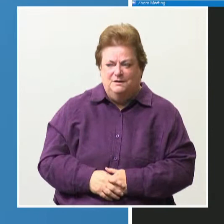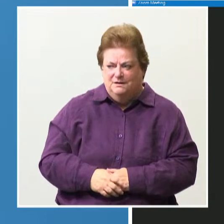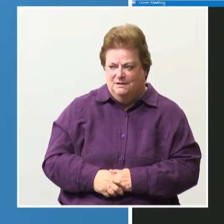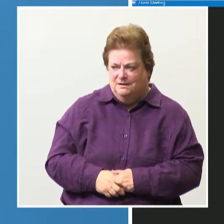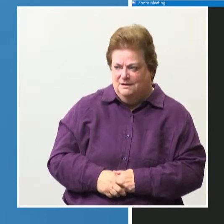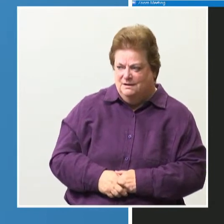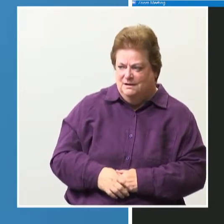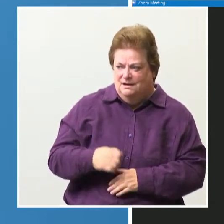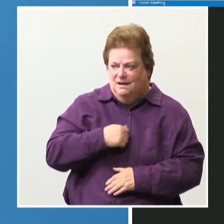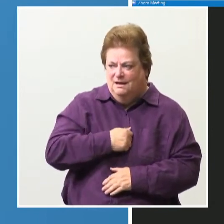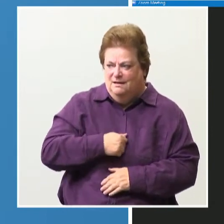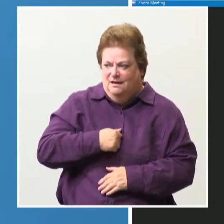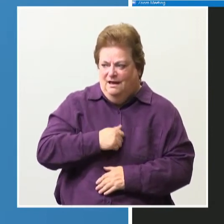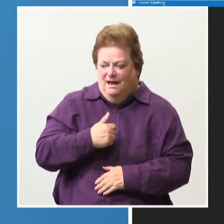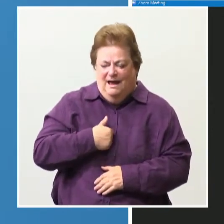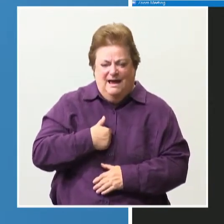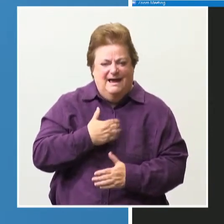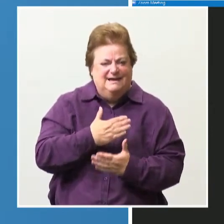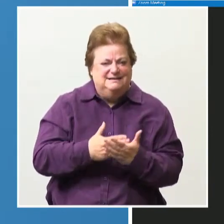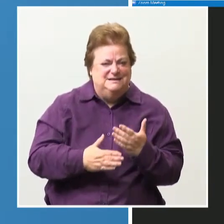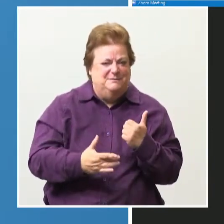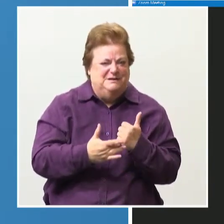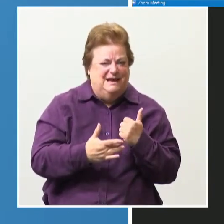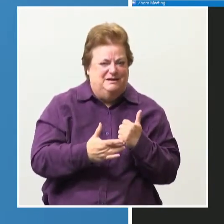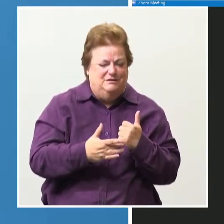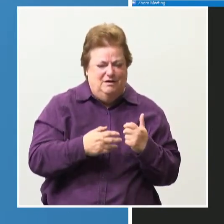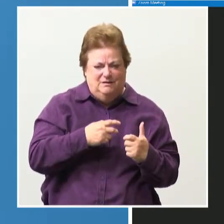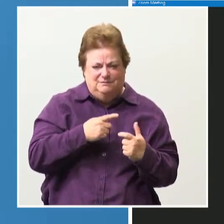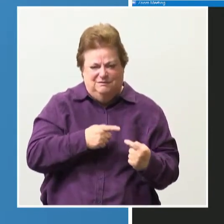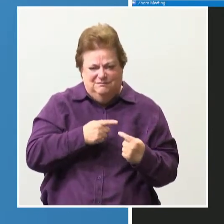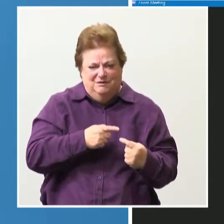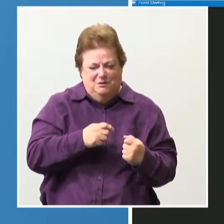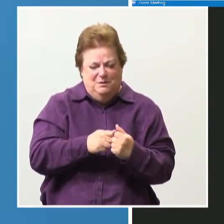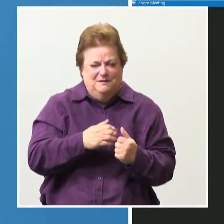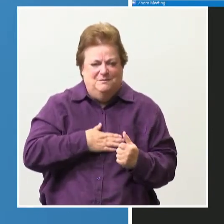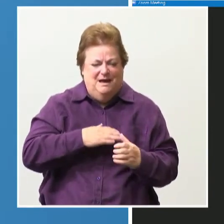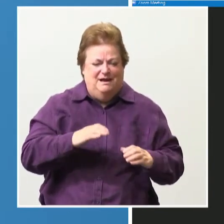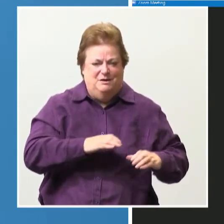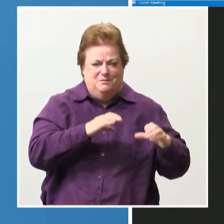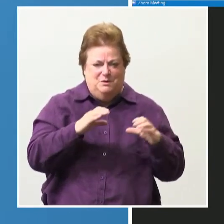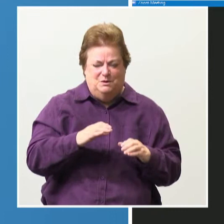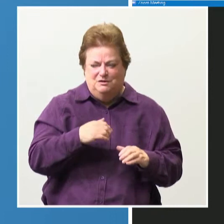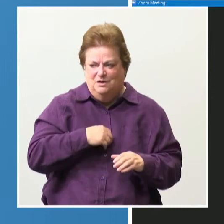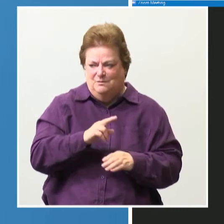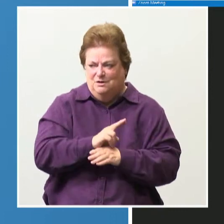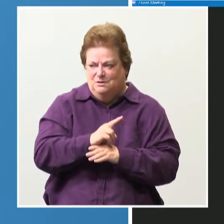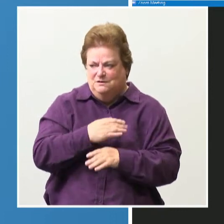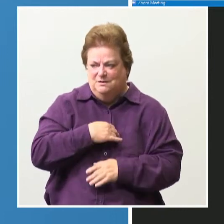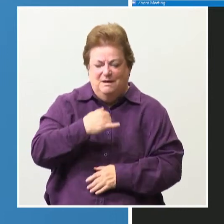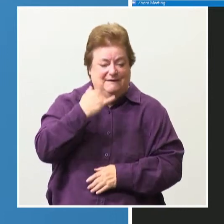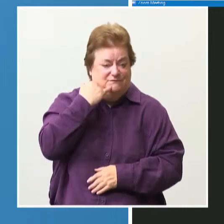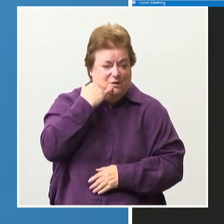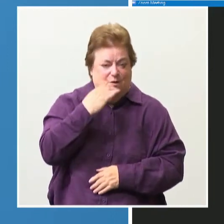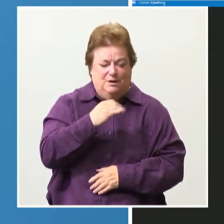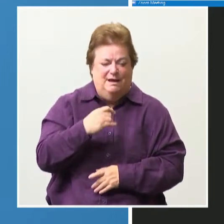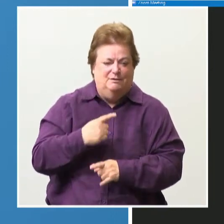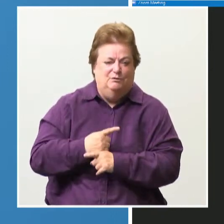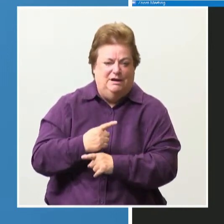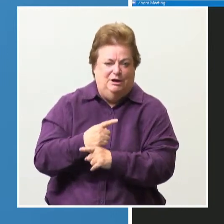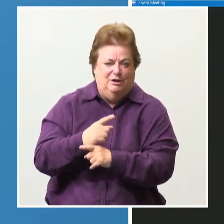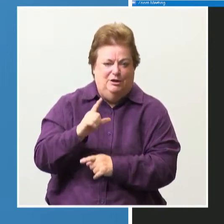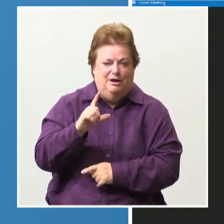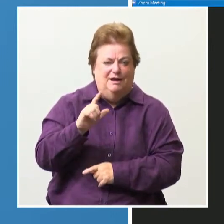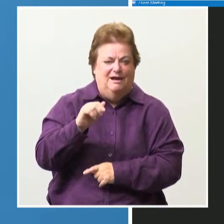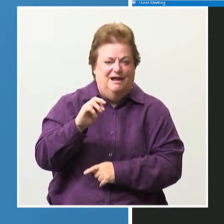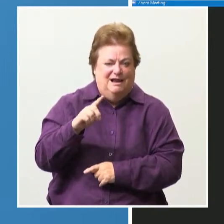Fantastic. I apologize. I've had some technical difficulties on the computer, and so I'm using my phone and a regular landline.